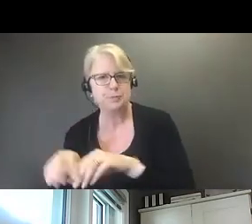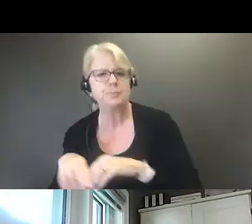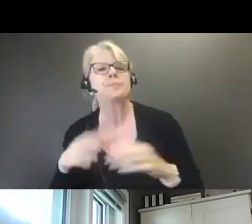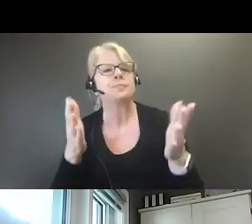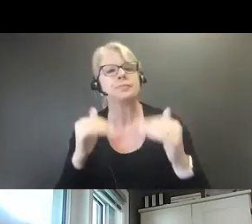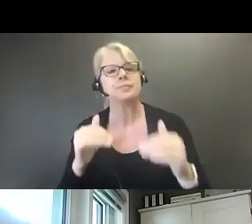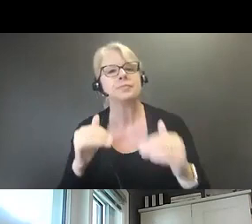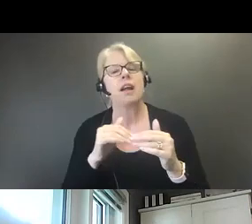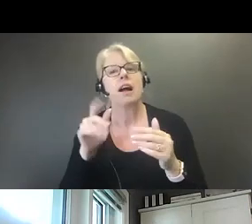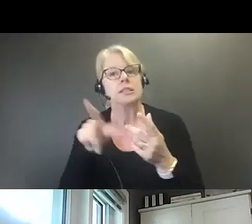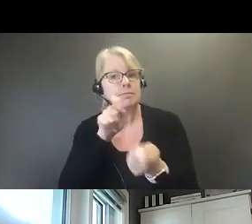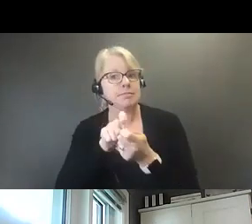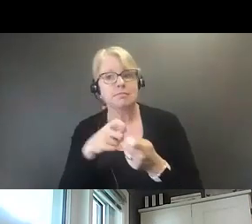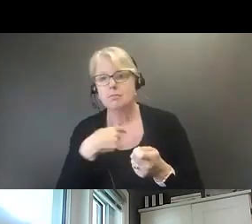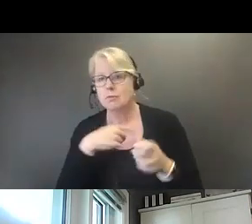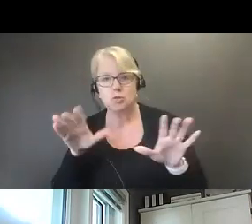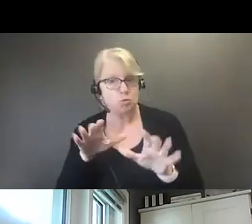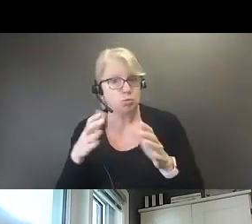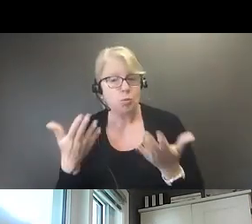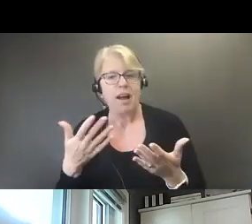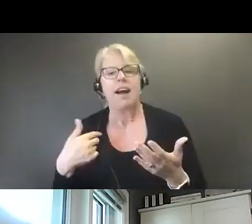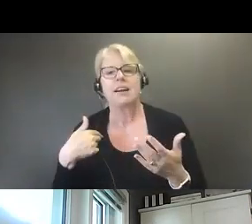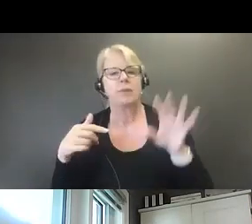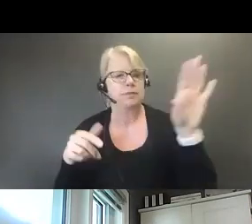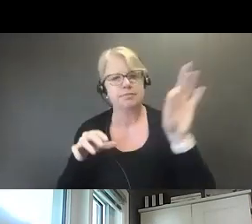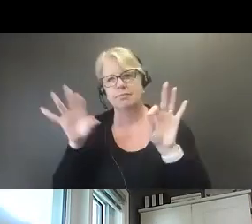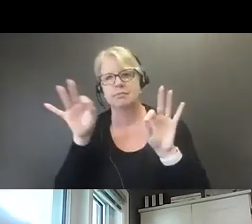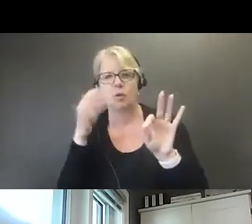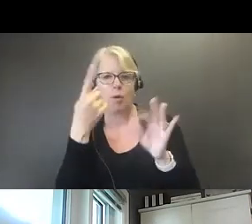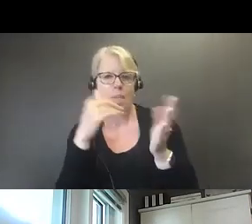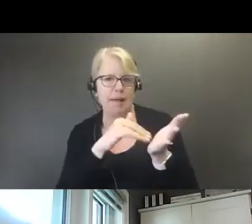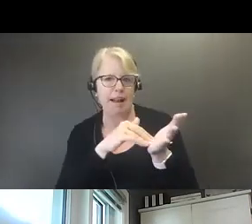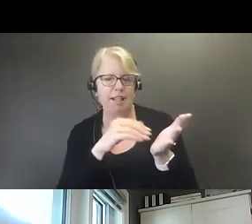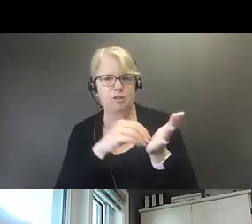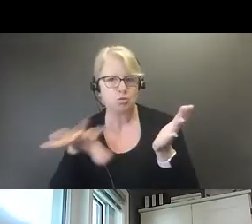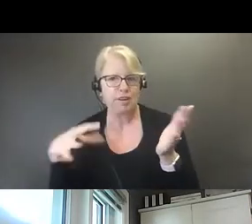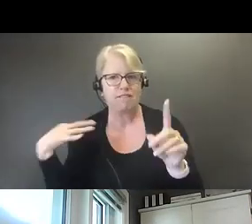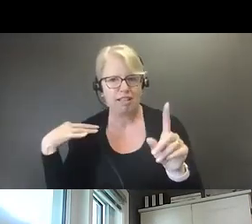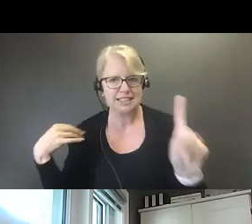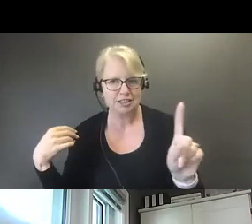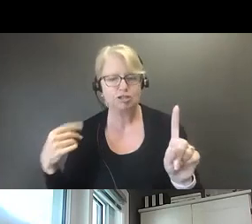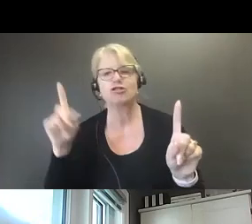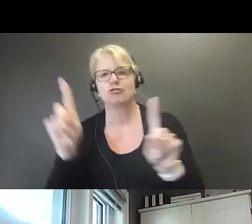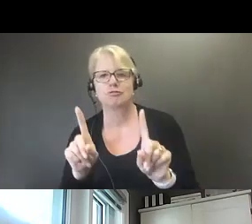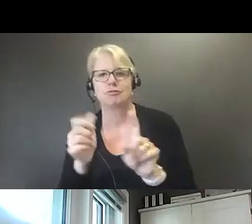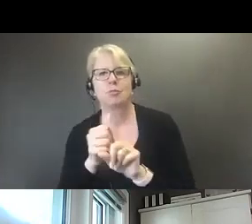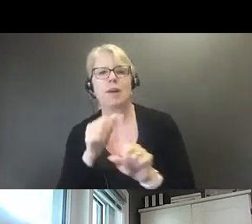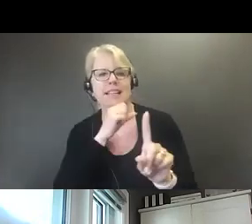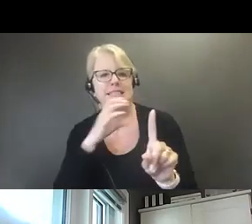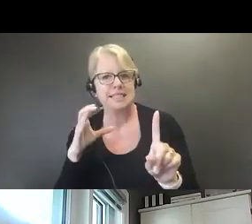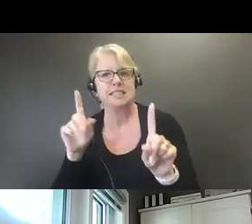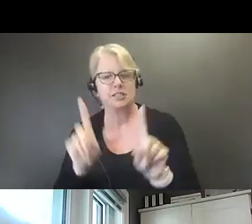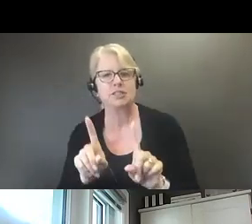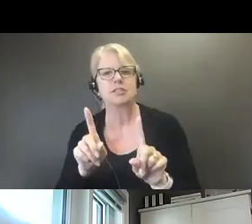So specifically, what do we do? So we pair a medical student volunteers, and in this case, in